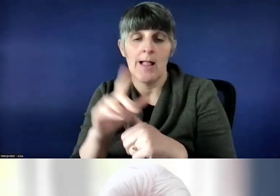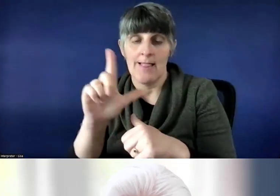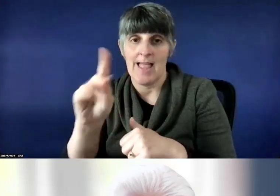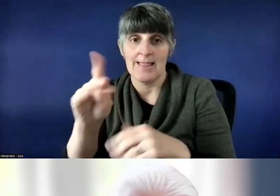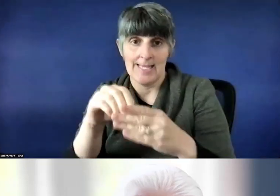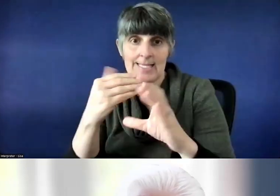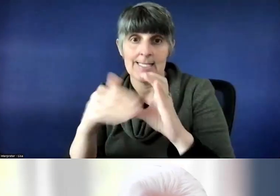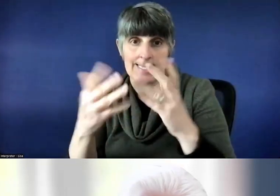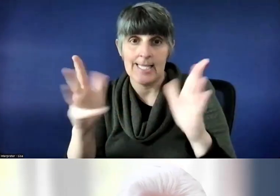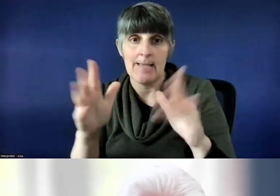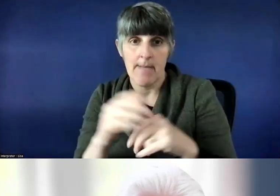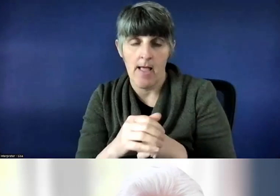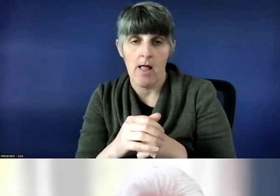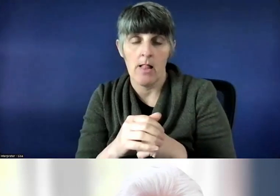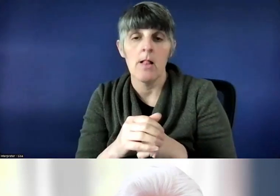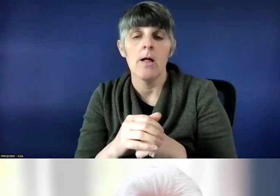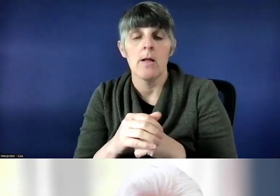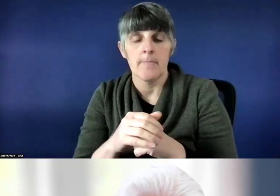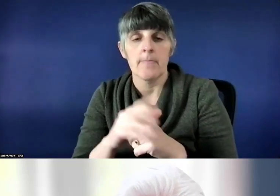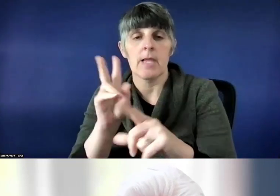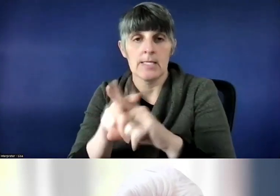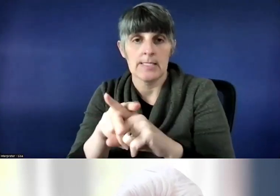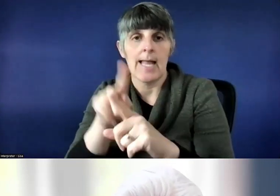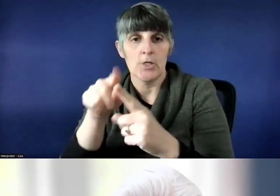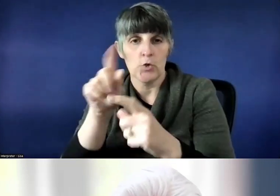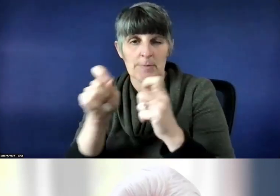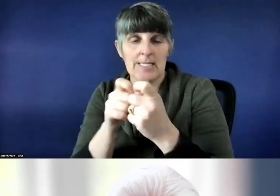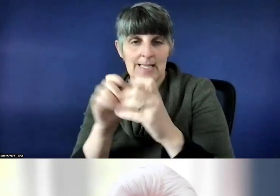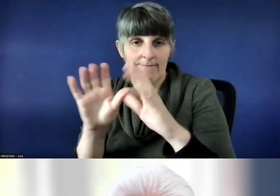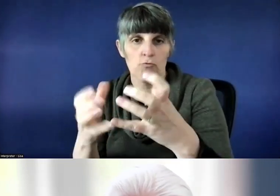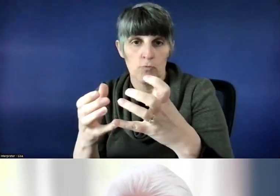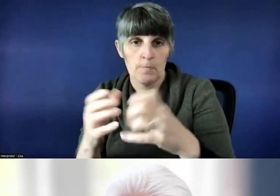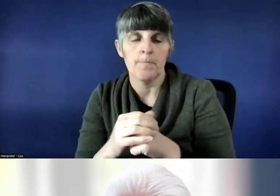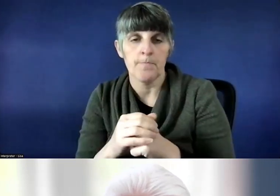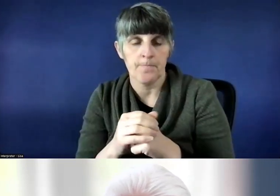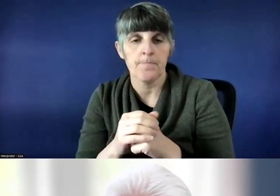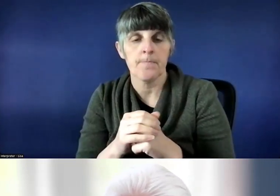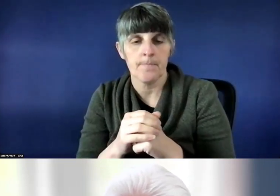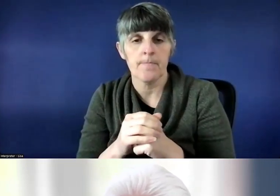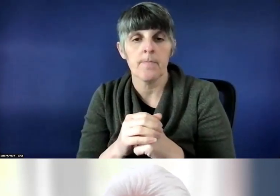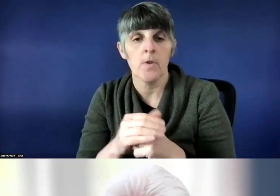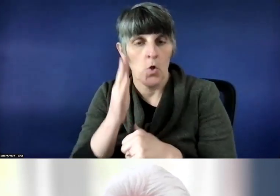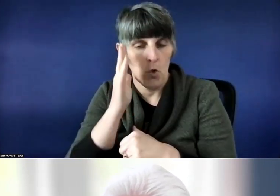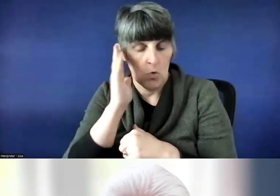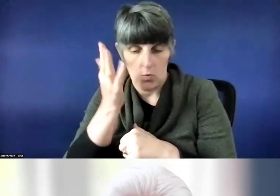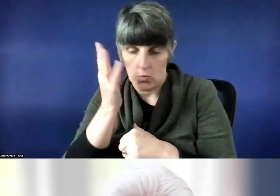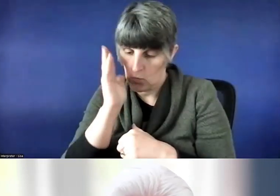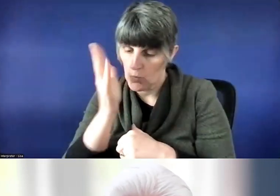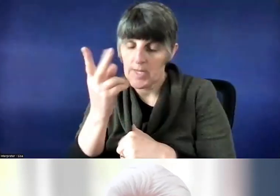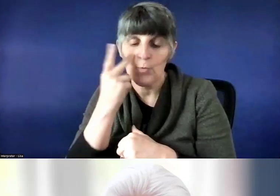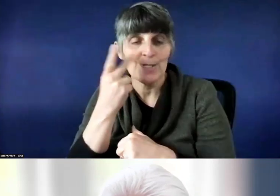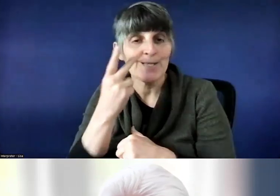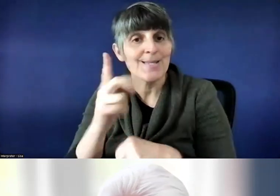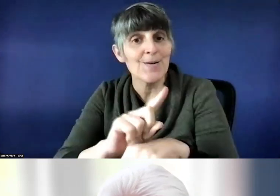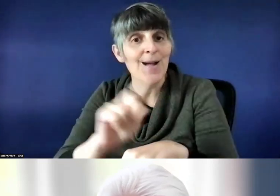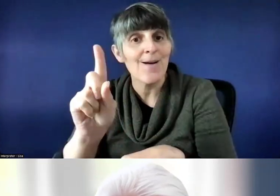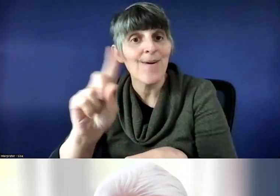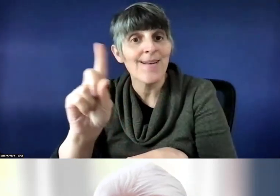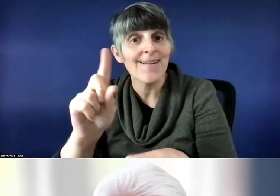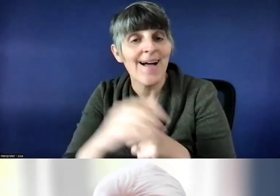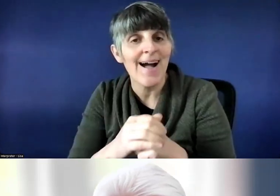the email assigning you to a particular breakout room. We'll see you at 1